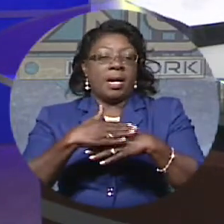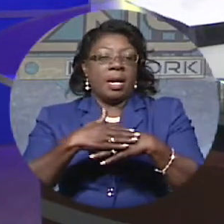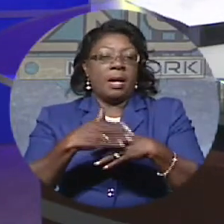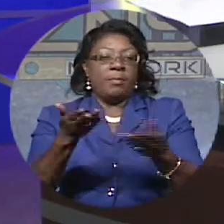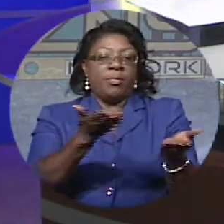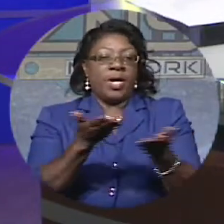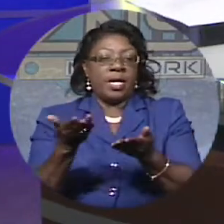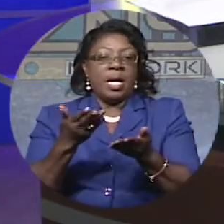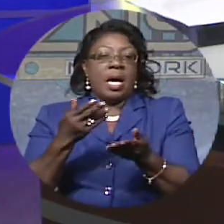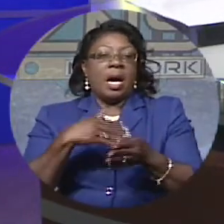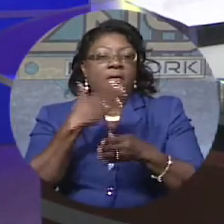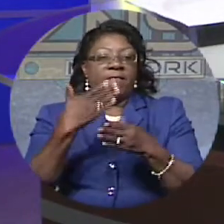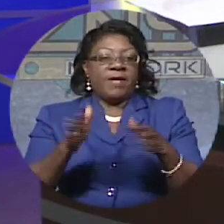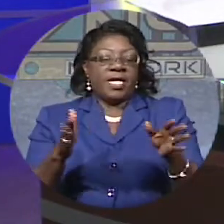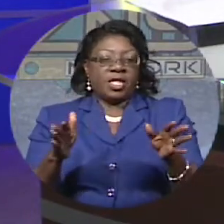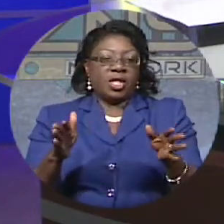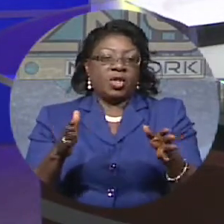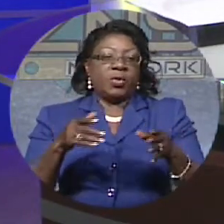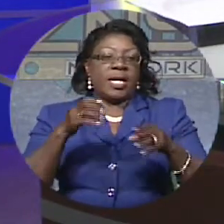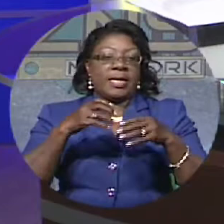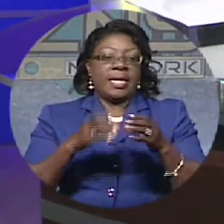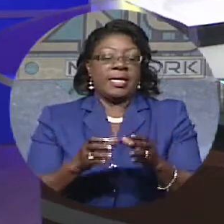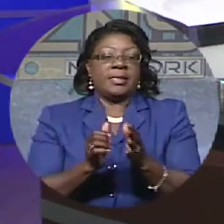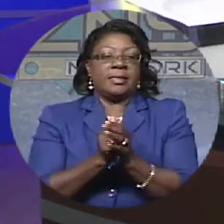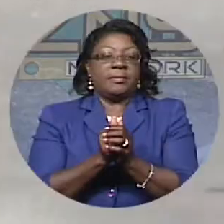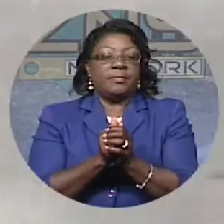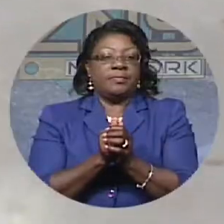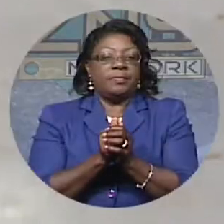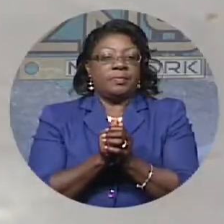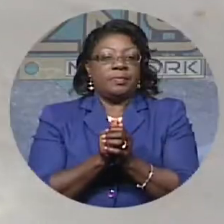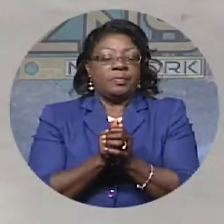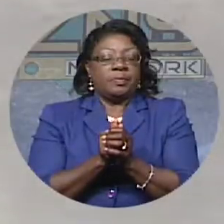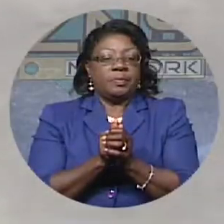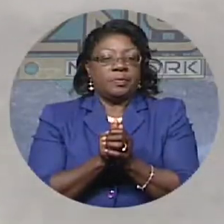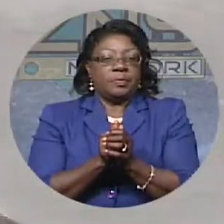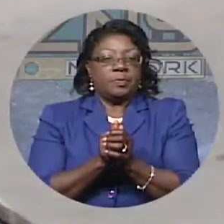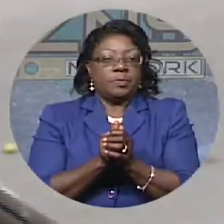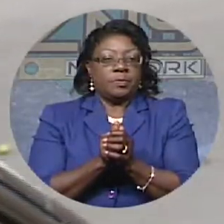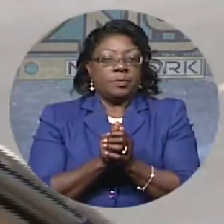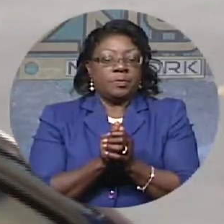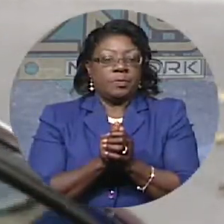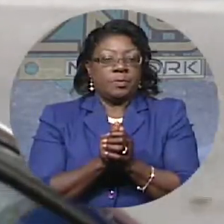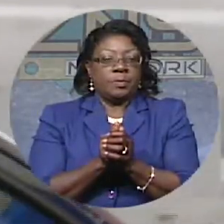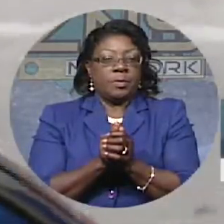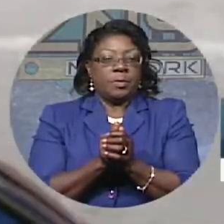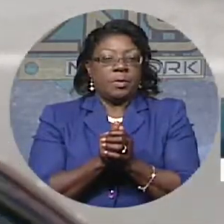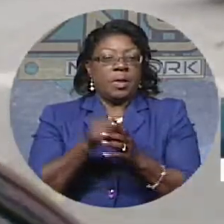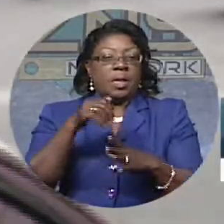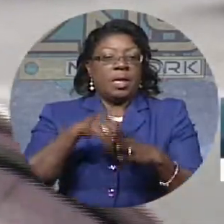This segment of the news is brought to you by BTC, powered by Lime.